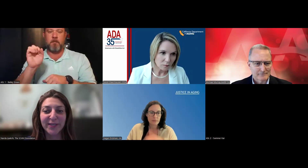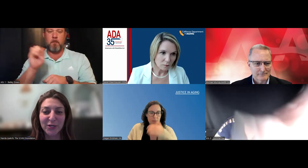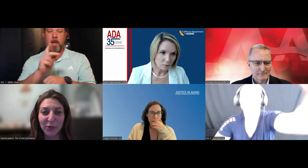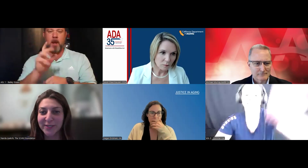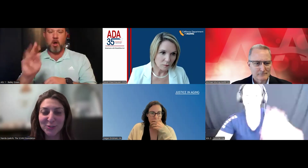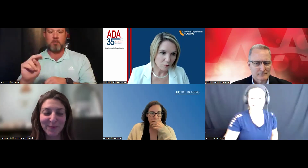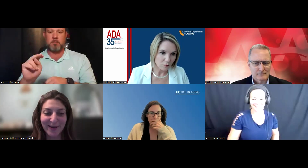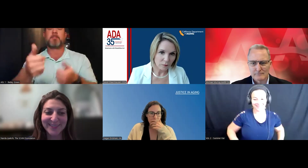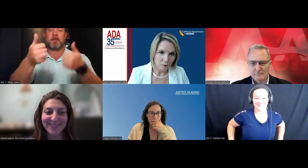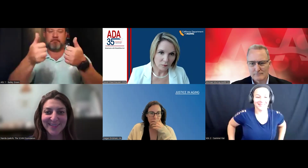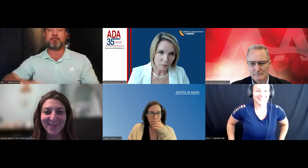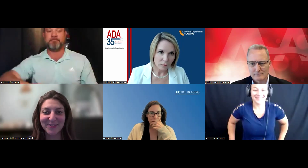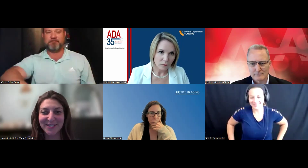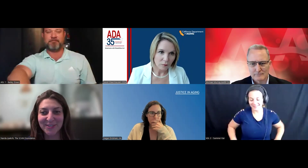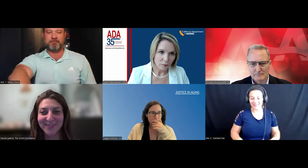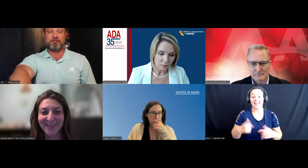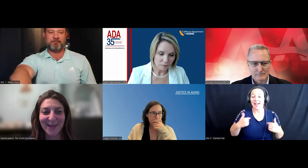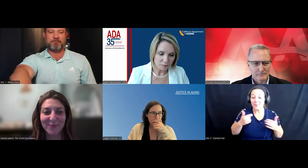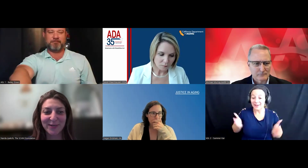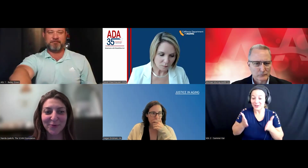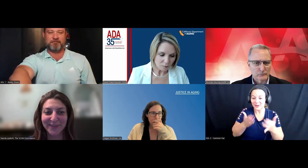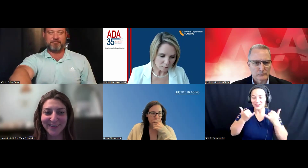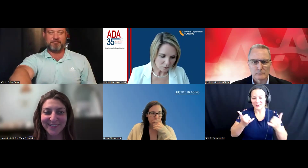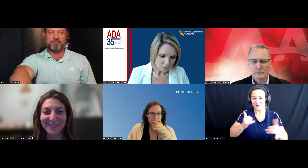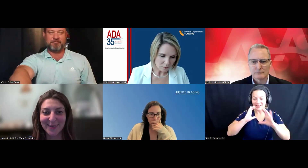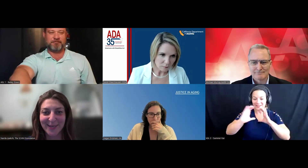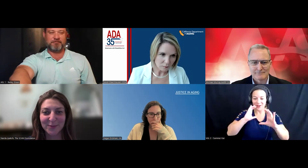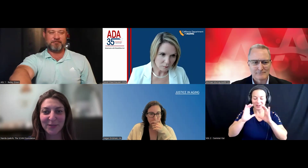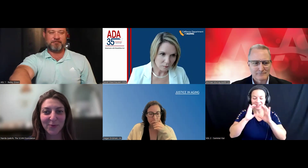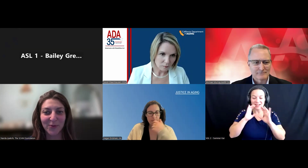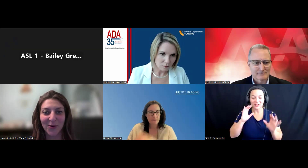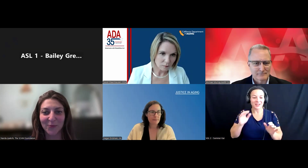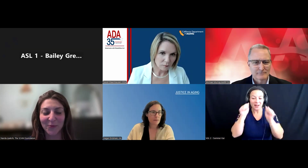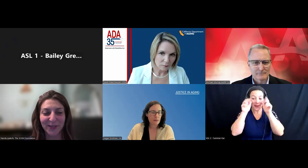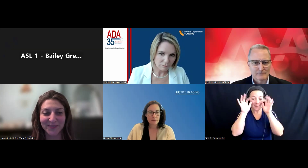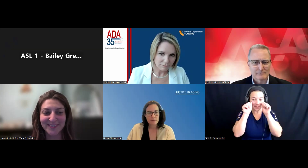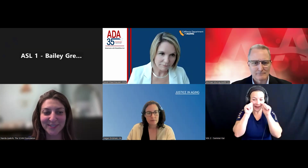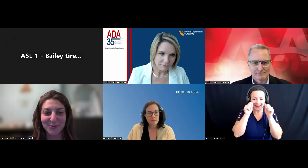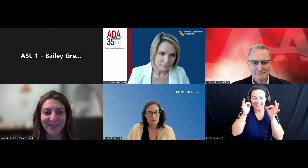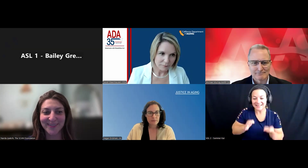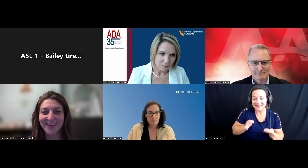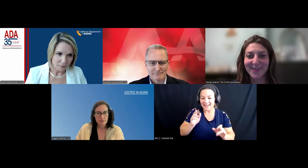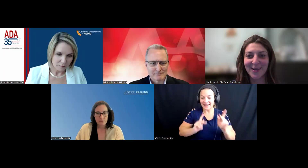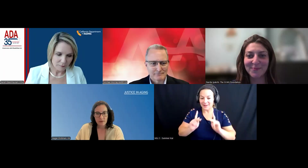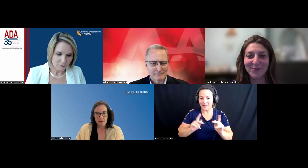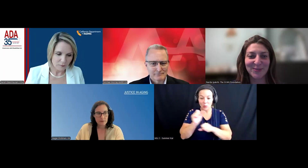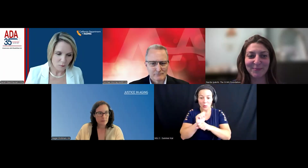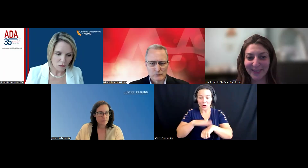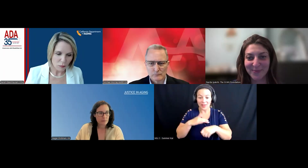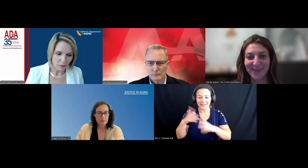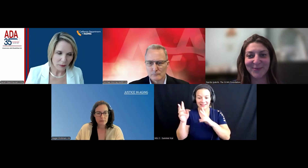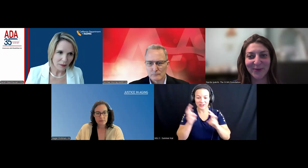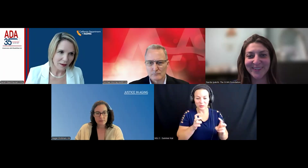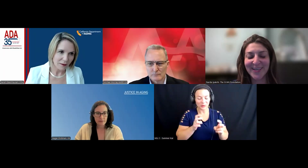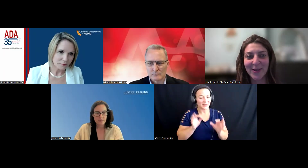really encouraged by today's conversation and how many brilliant and dedicated people are working on this issue that just simply can't